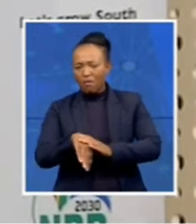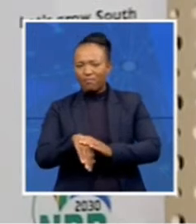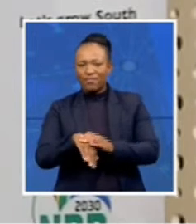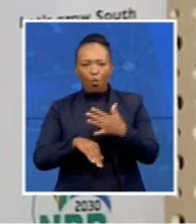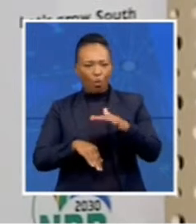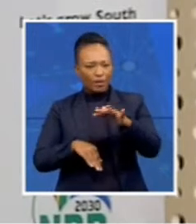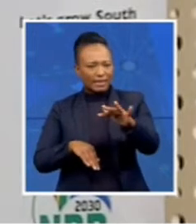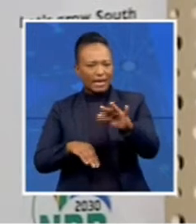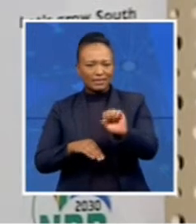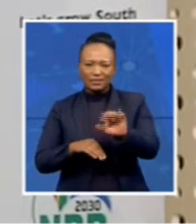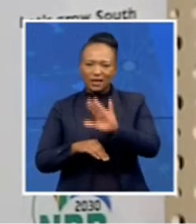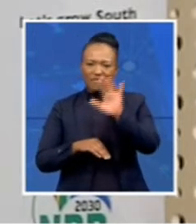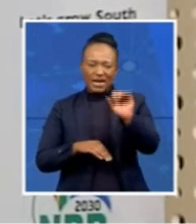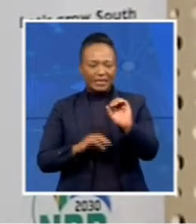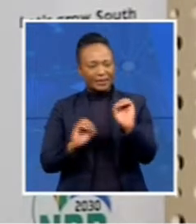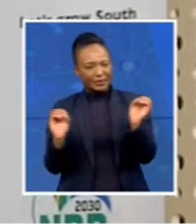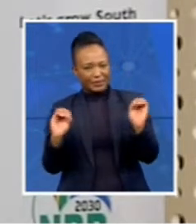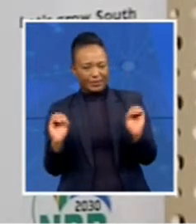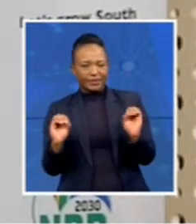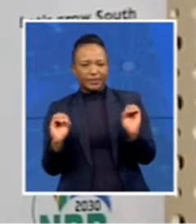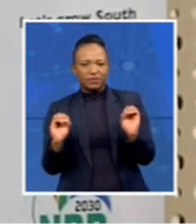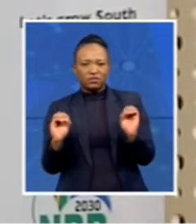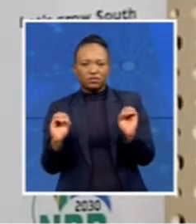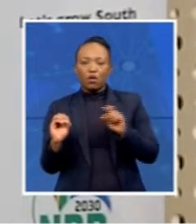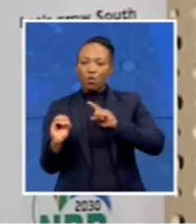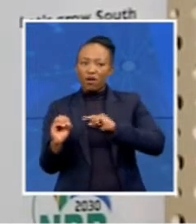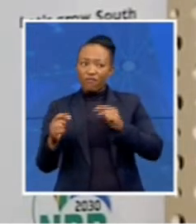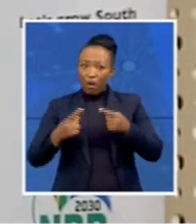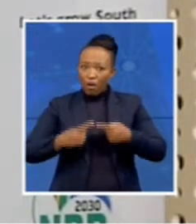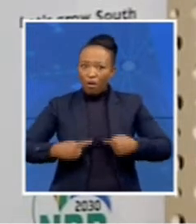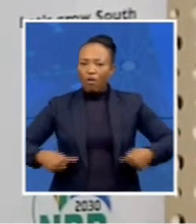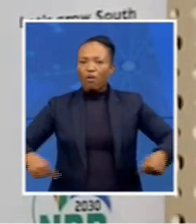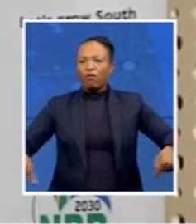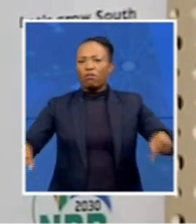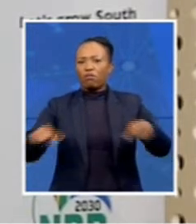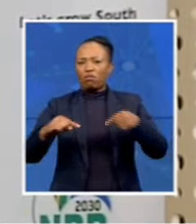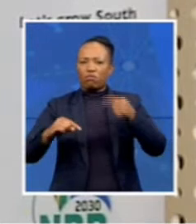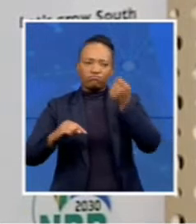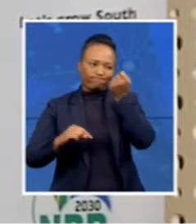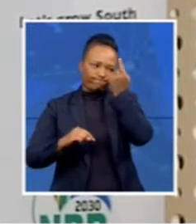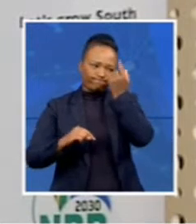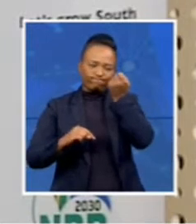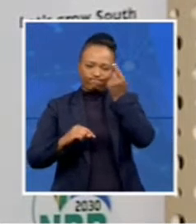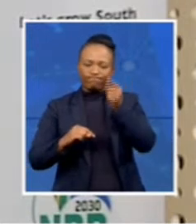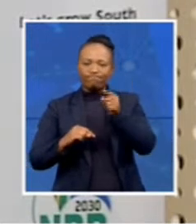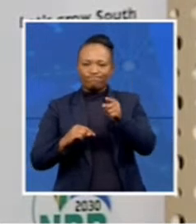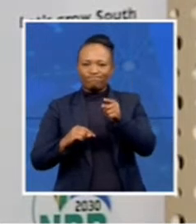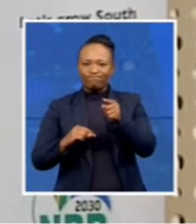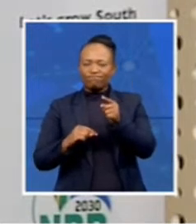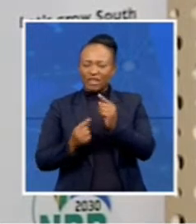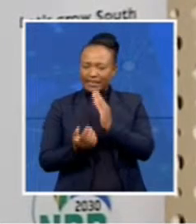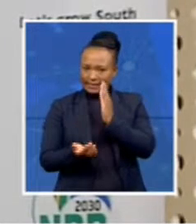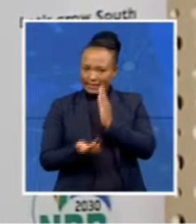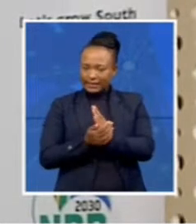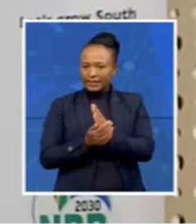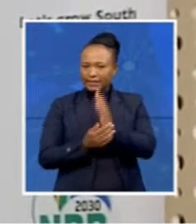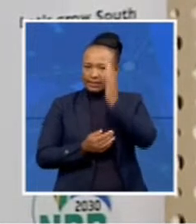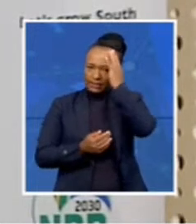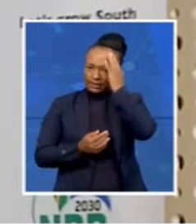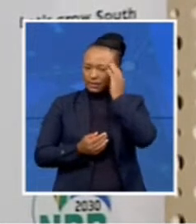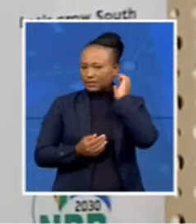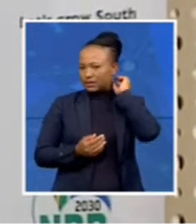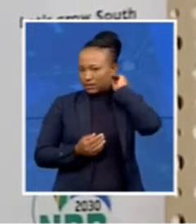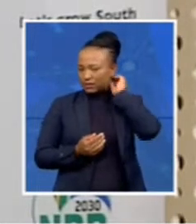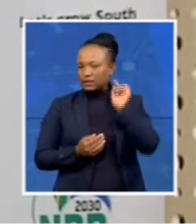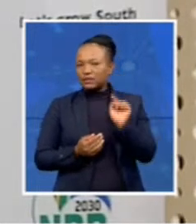us in the country understands and come to terms with this fact that we are a water-scarce